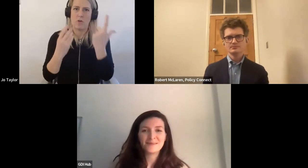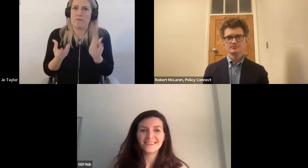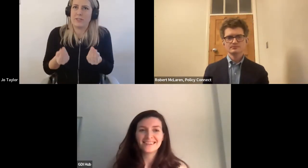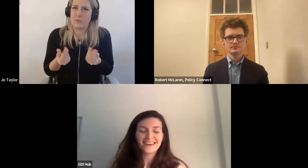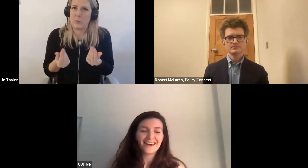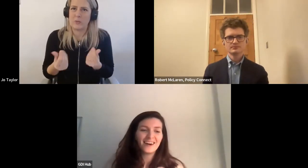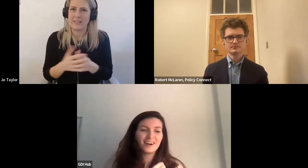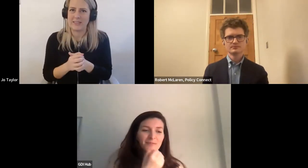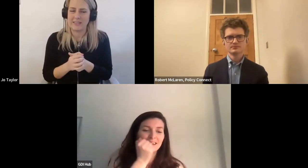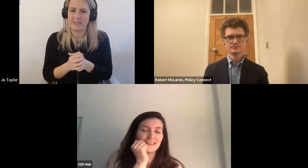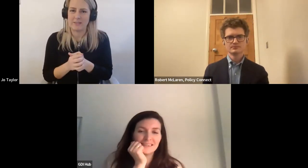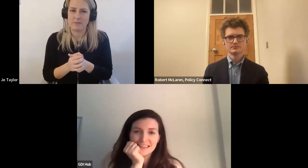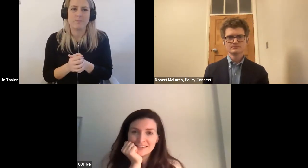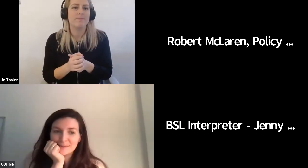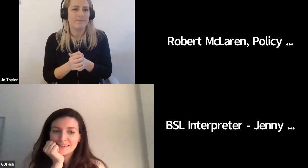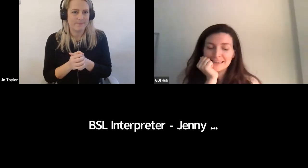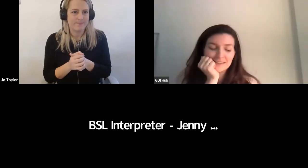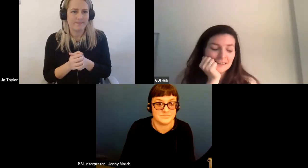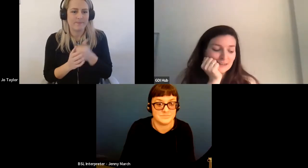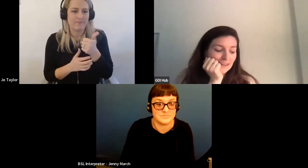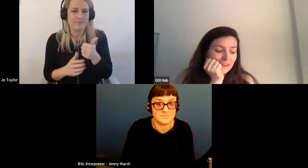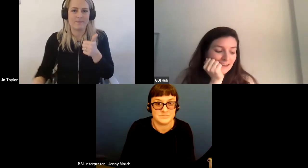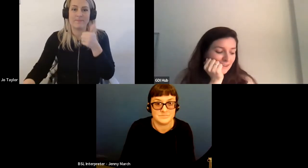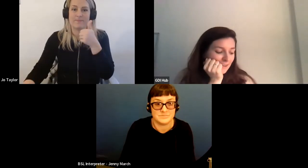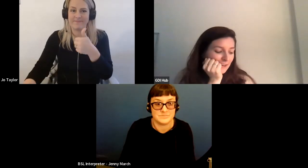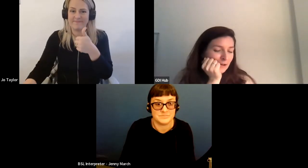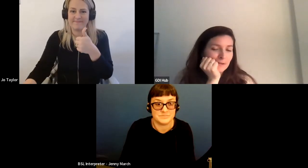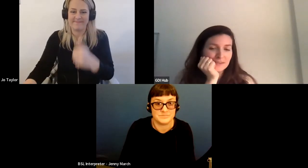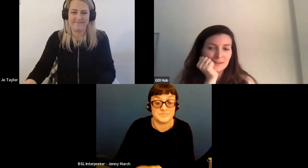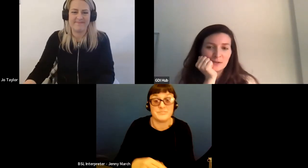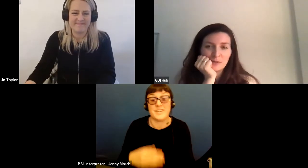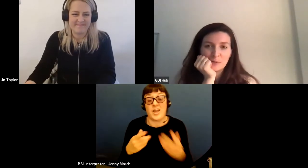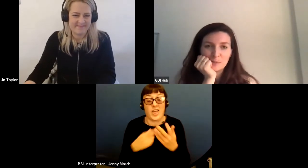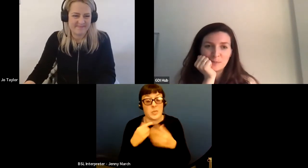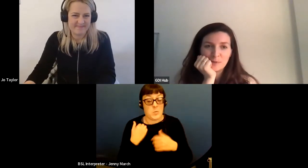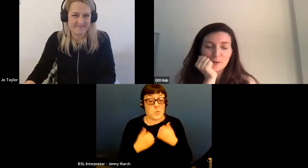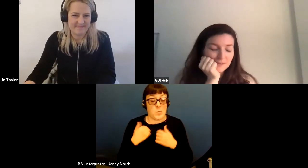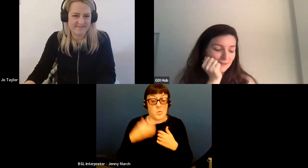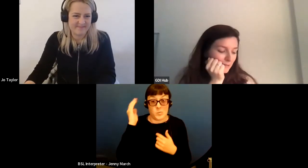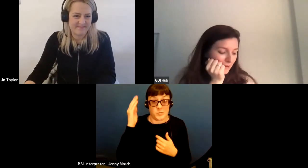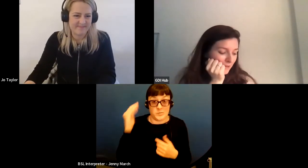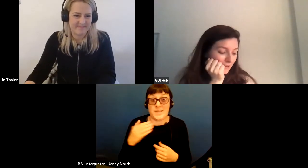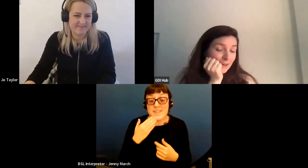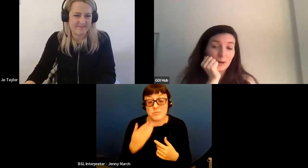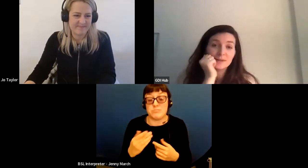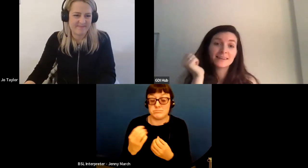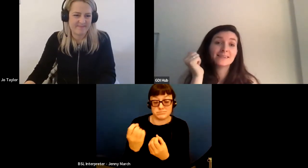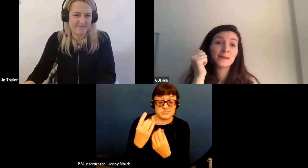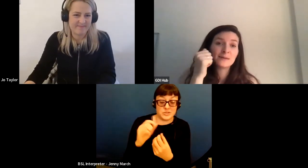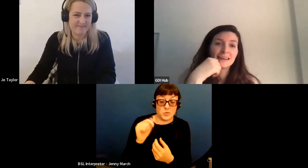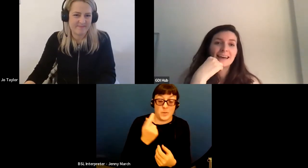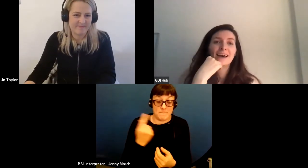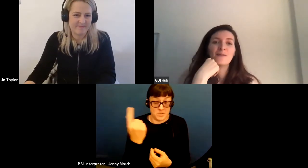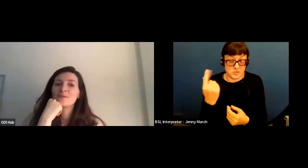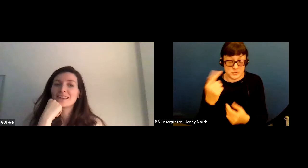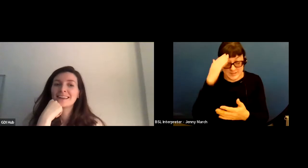Thanks, Robert. Another really interesting presentation, actually mentioning your personal experience. I'm dyslexic